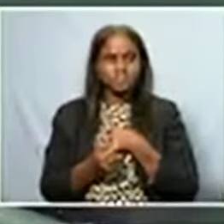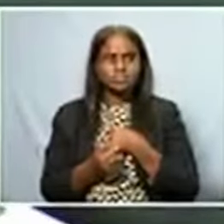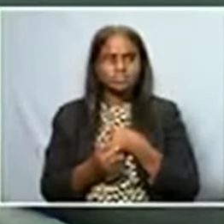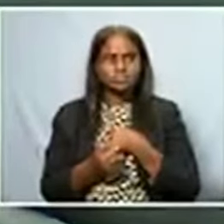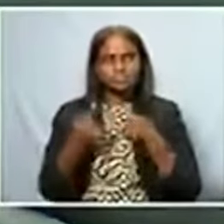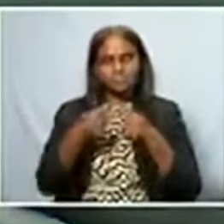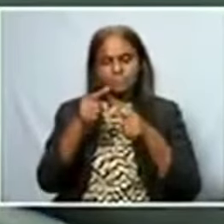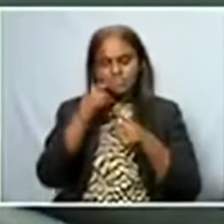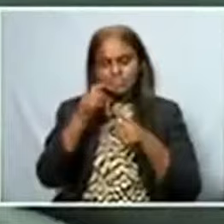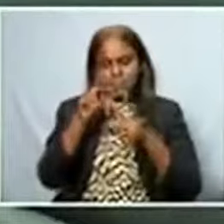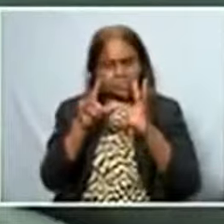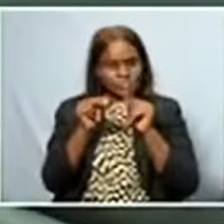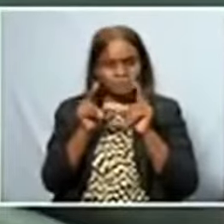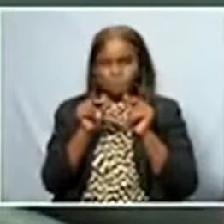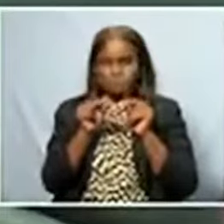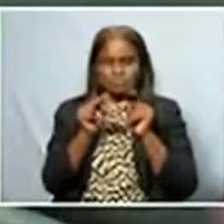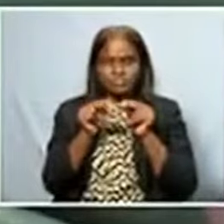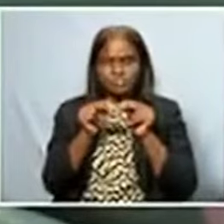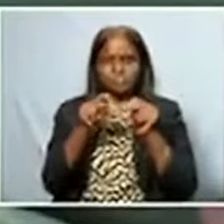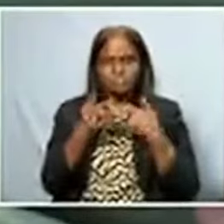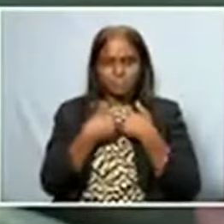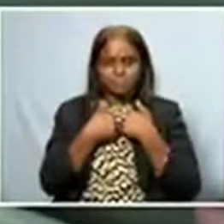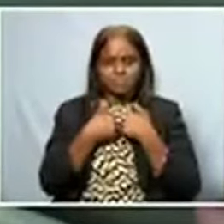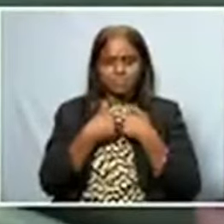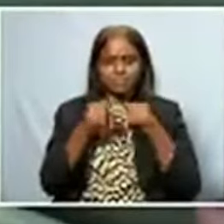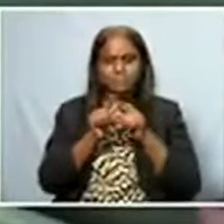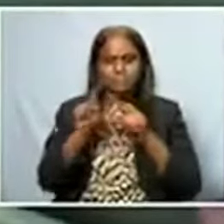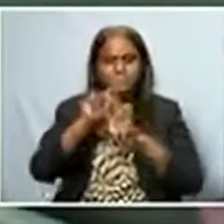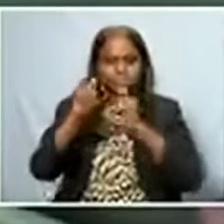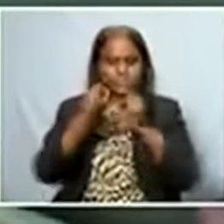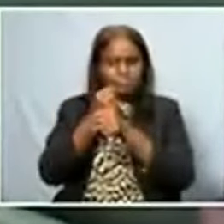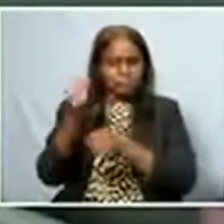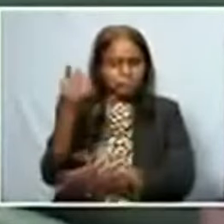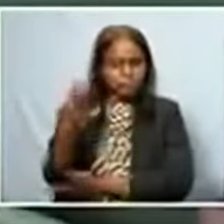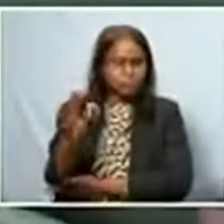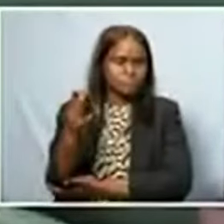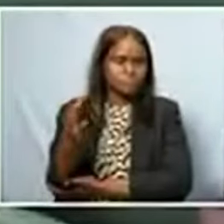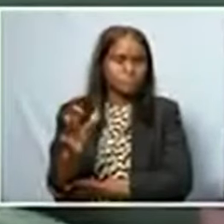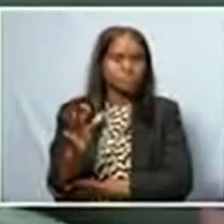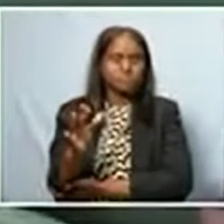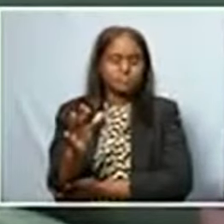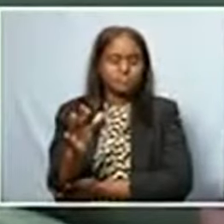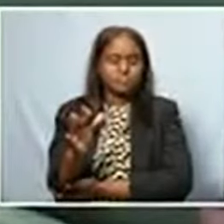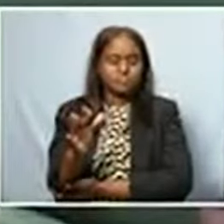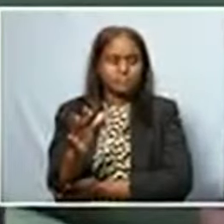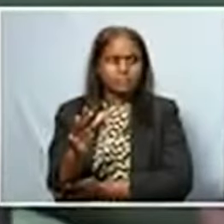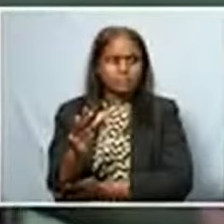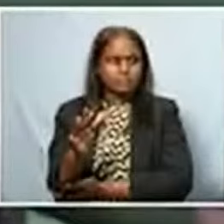Of the contrary say no. The ayes have it. The question is resolved in the affirmative.